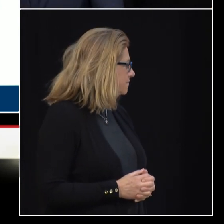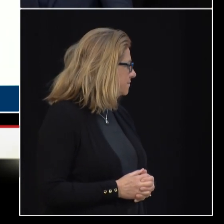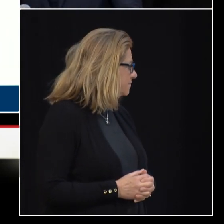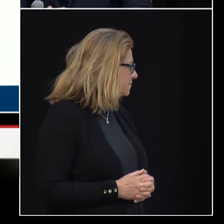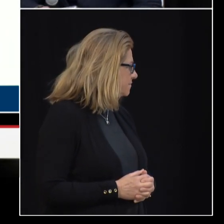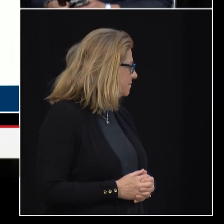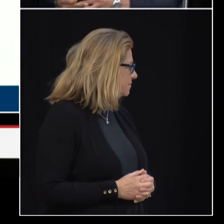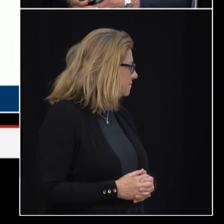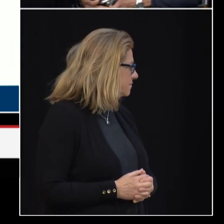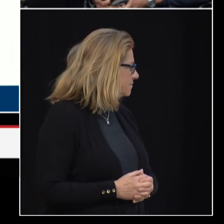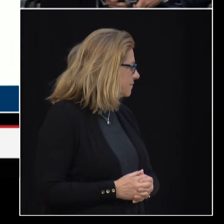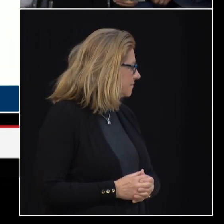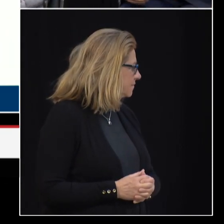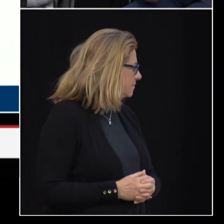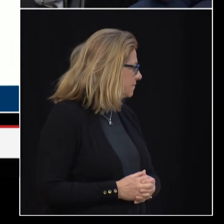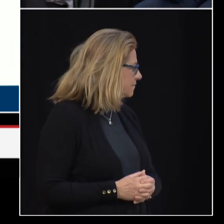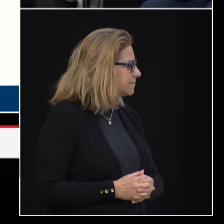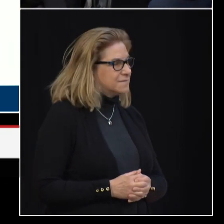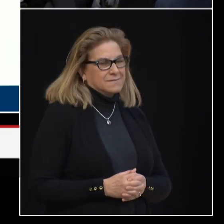Can everybody hear me?